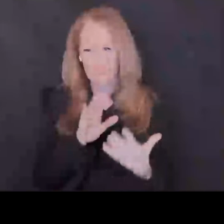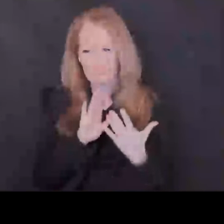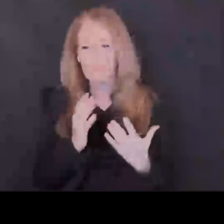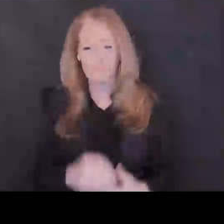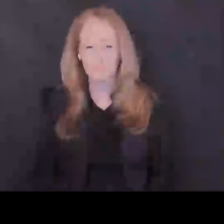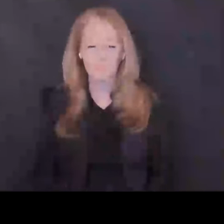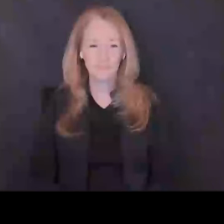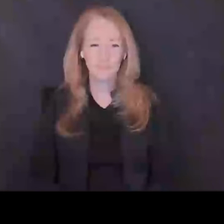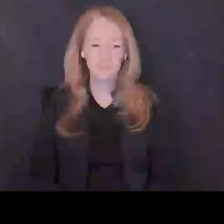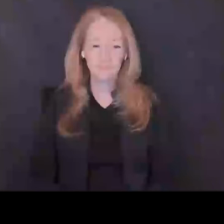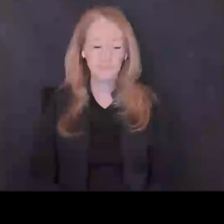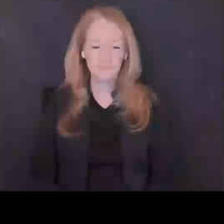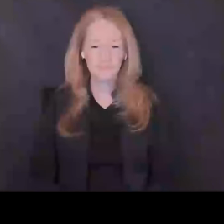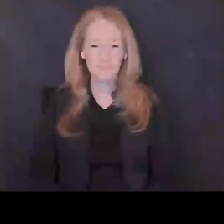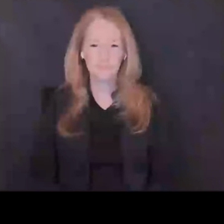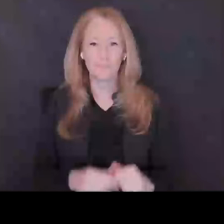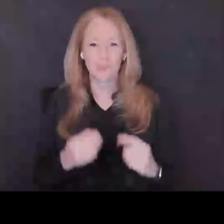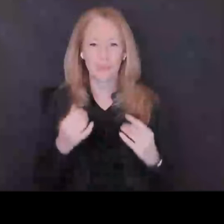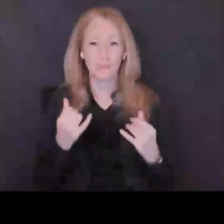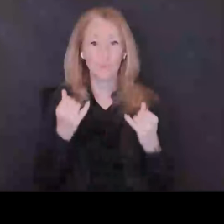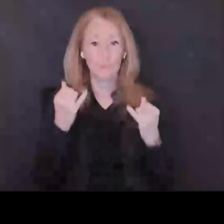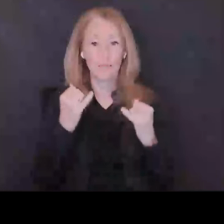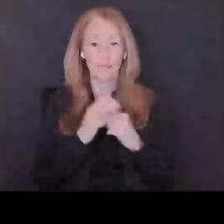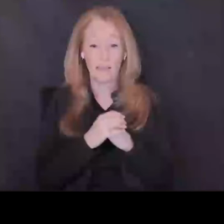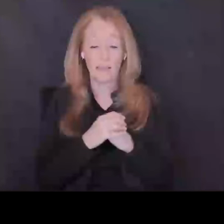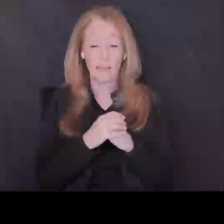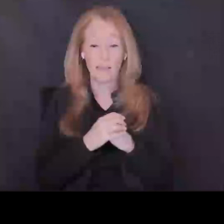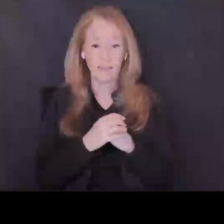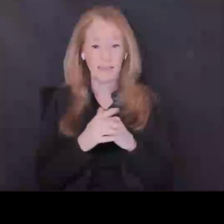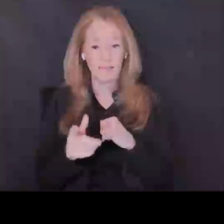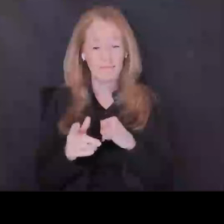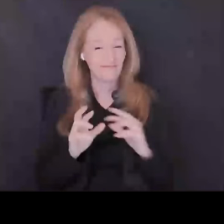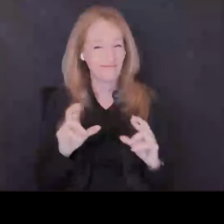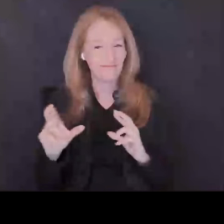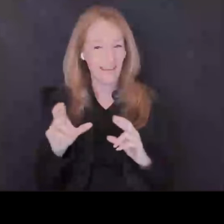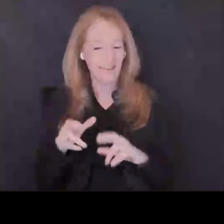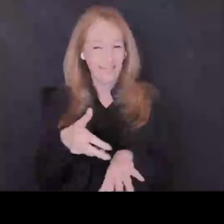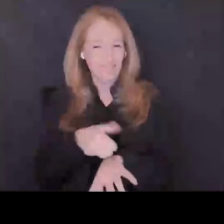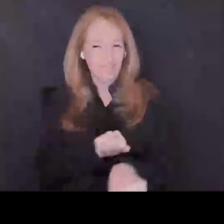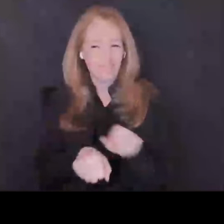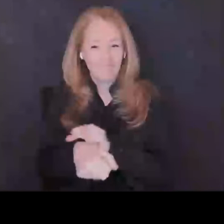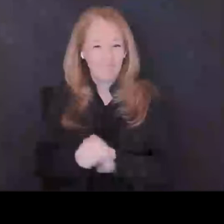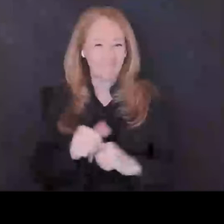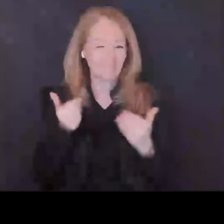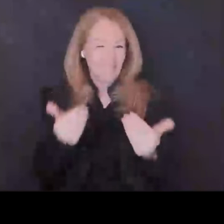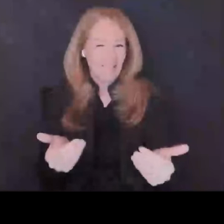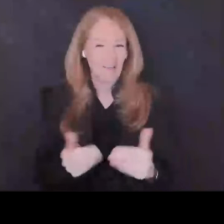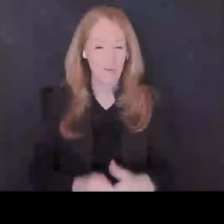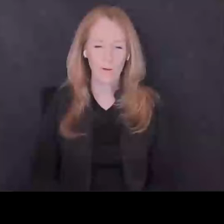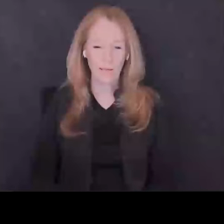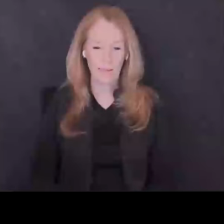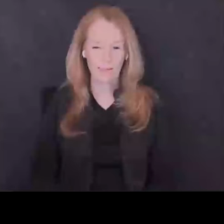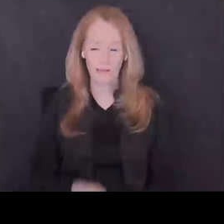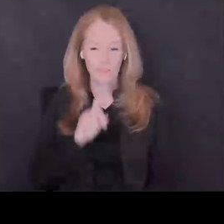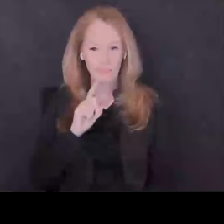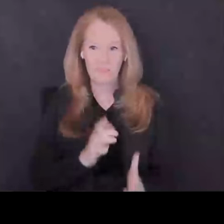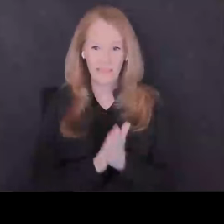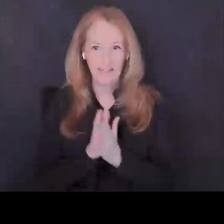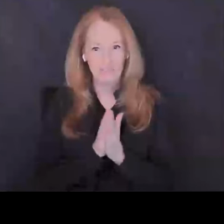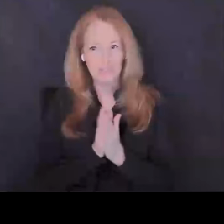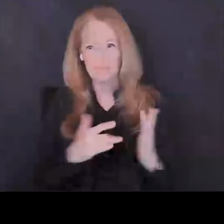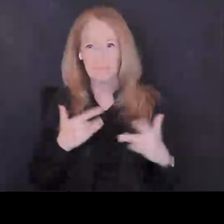All righty, so today, we are really ready to get things going. And you can tell how anxious I am by the sound of my